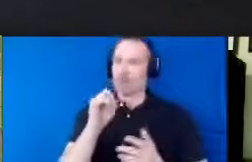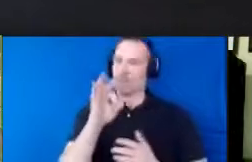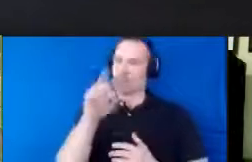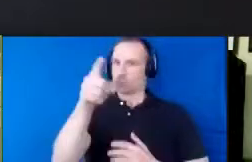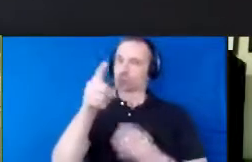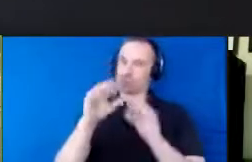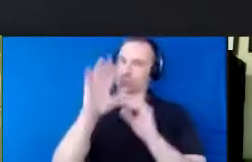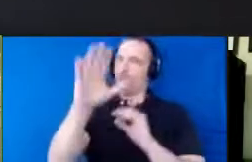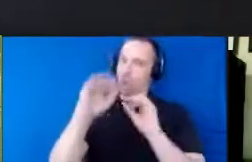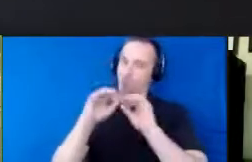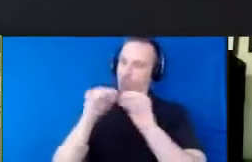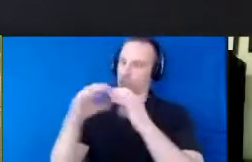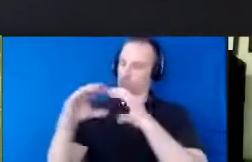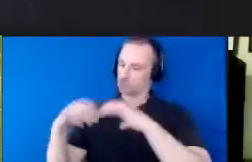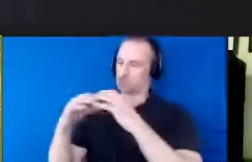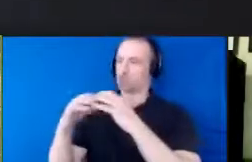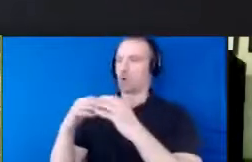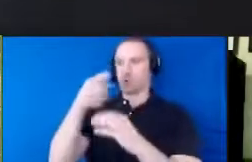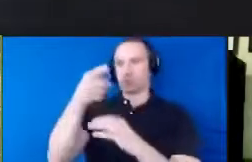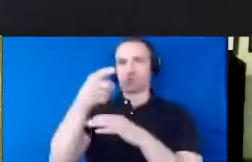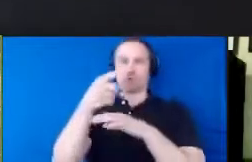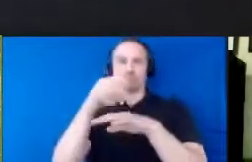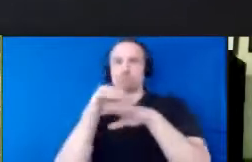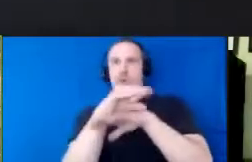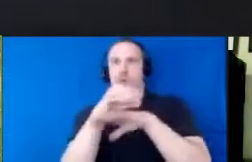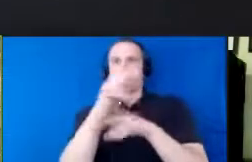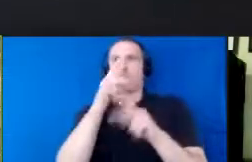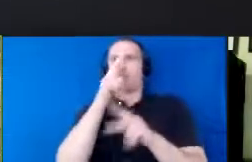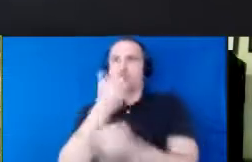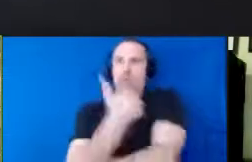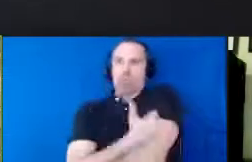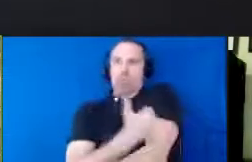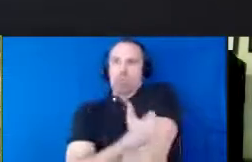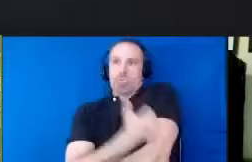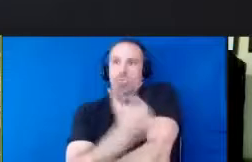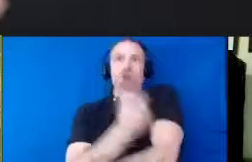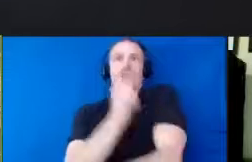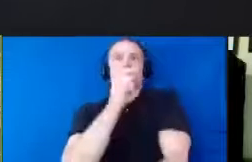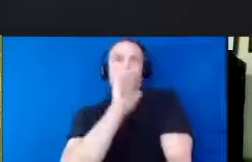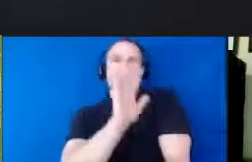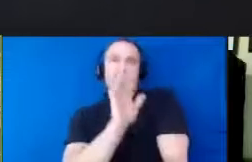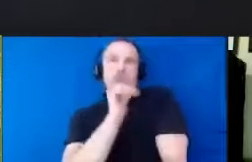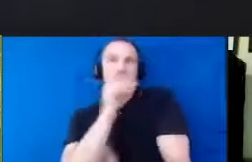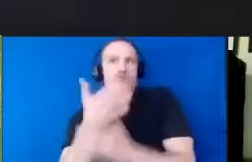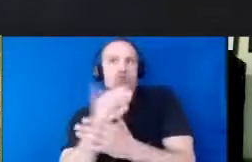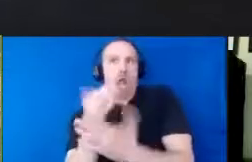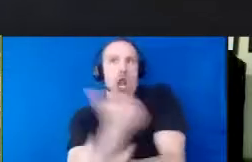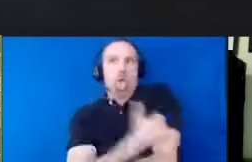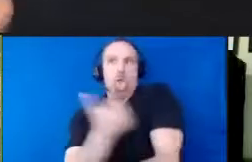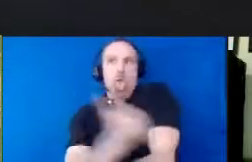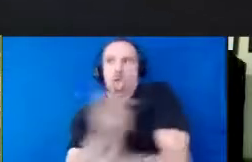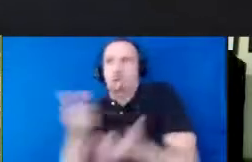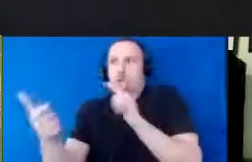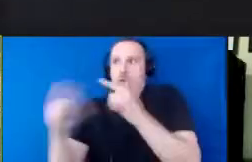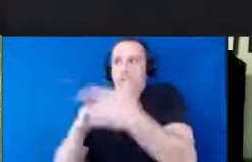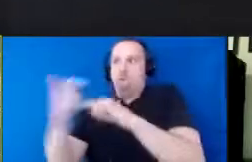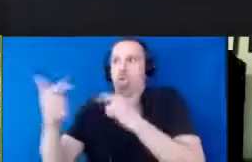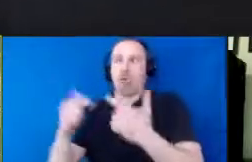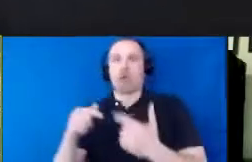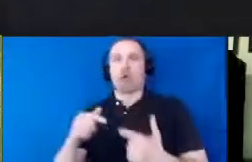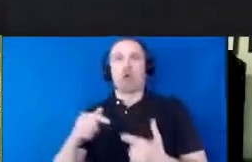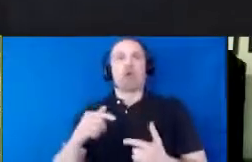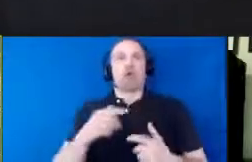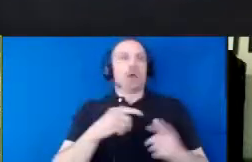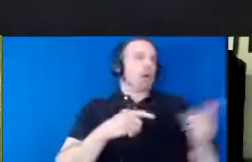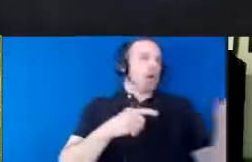sharing needles, then you can't get the money, and then they'll vote that down. And so then somebody will run a campaign ad and says Jamal Simmons supports